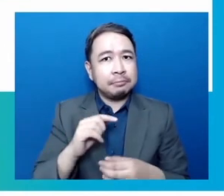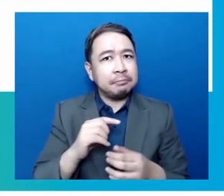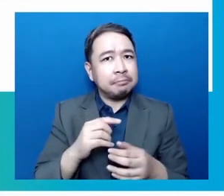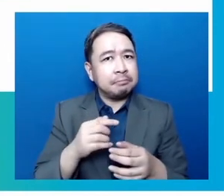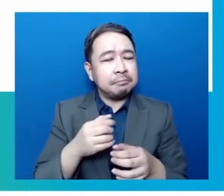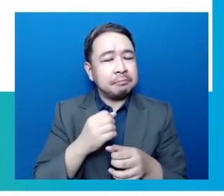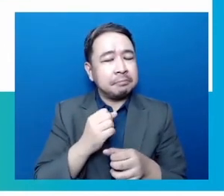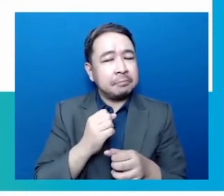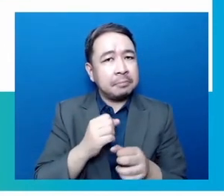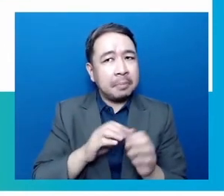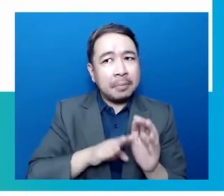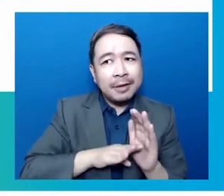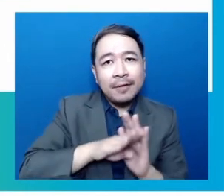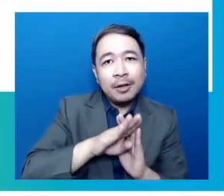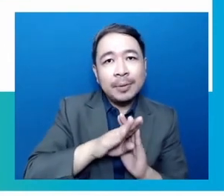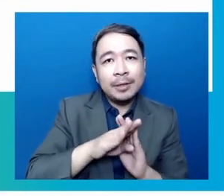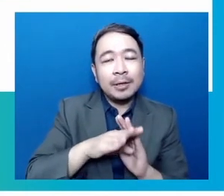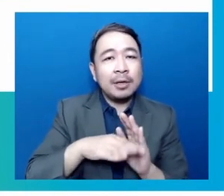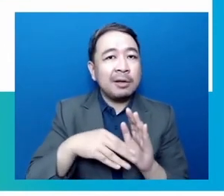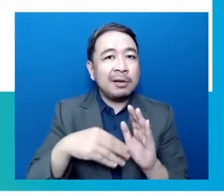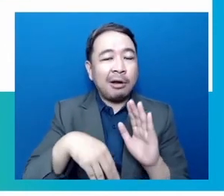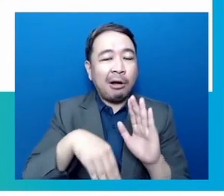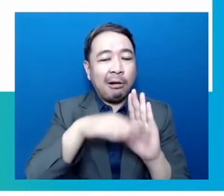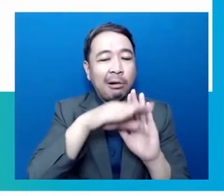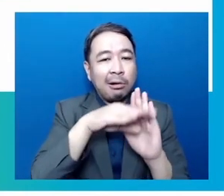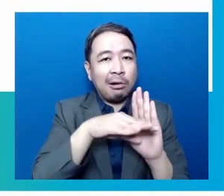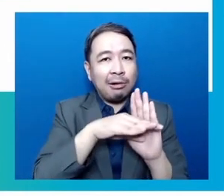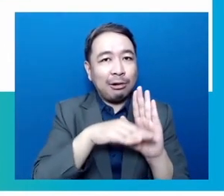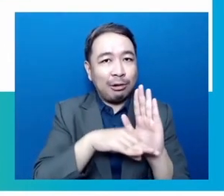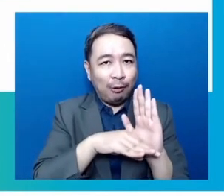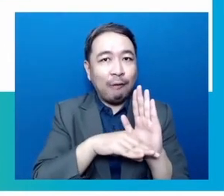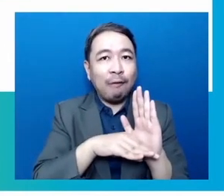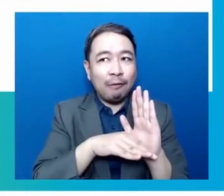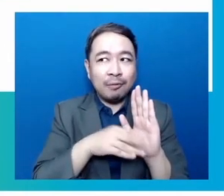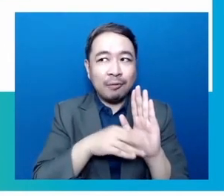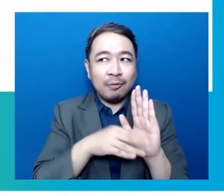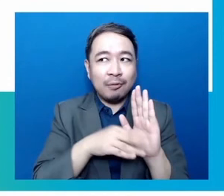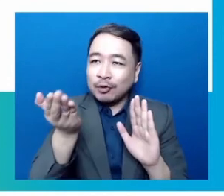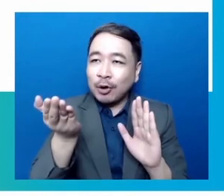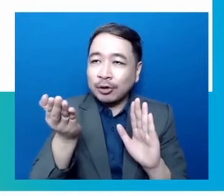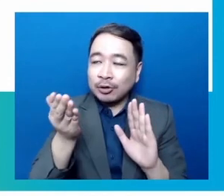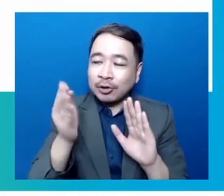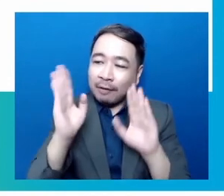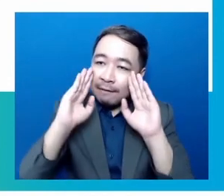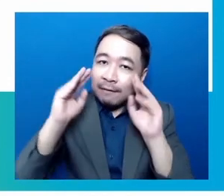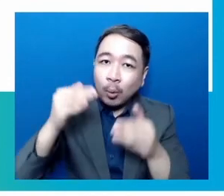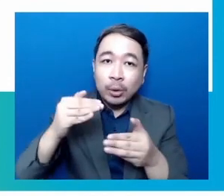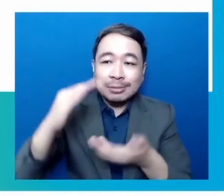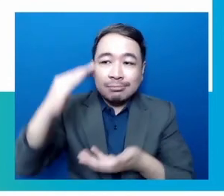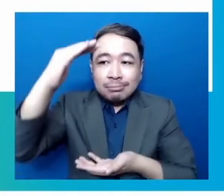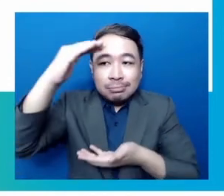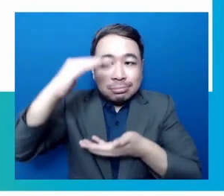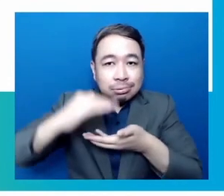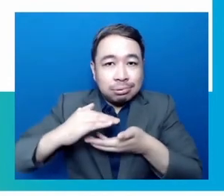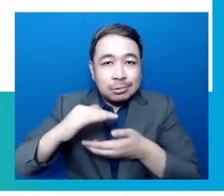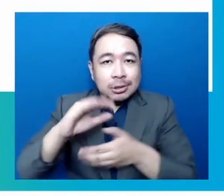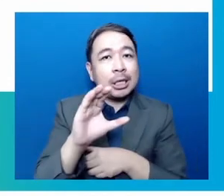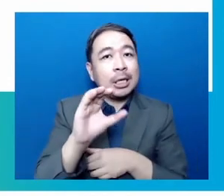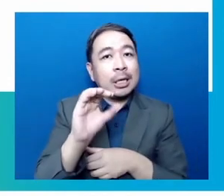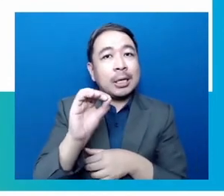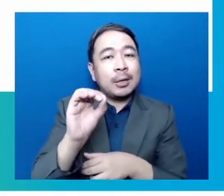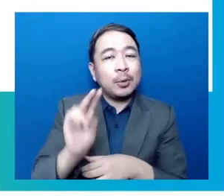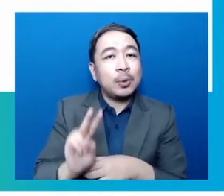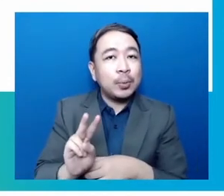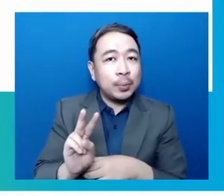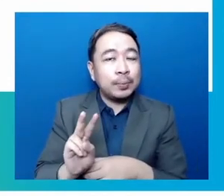on low carbon economy. So therefore, when we focus